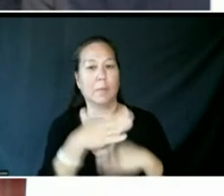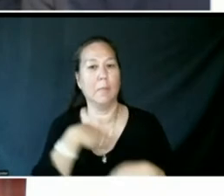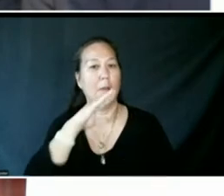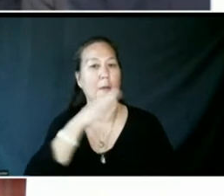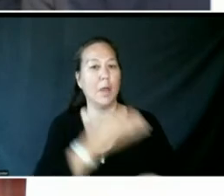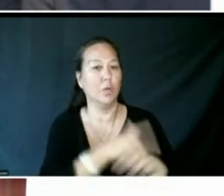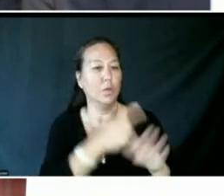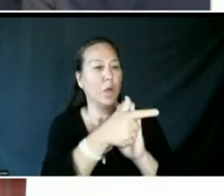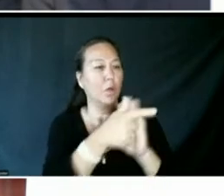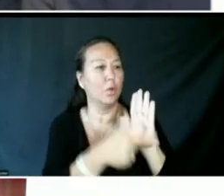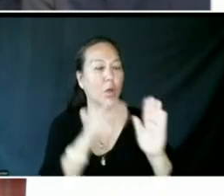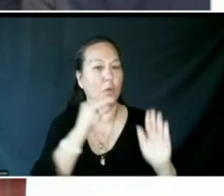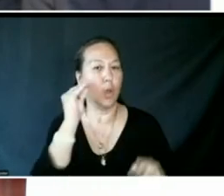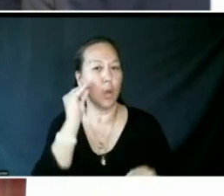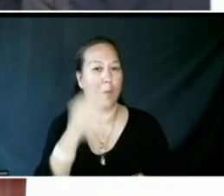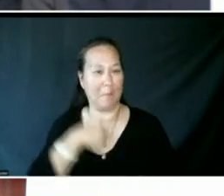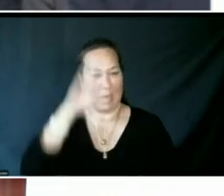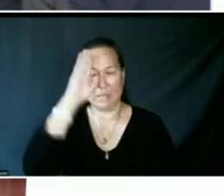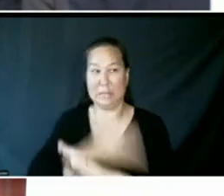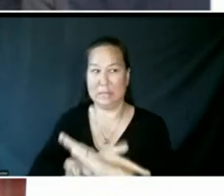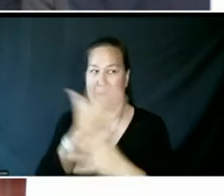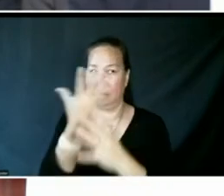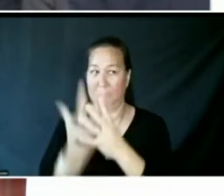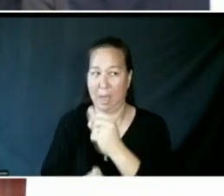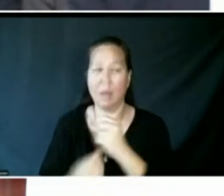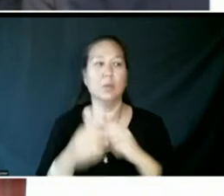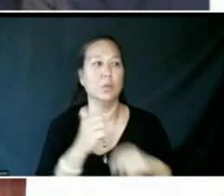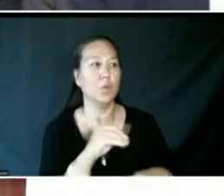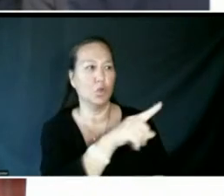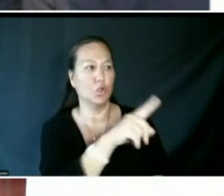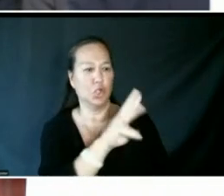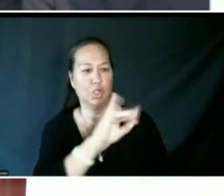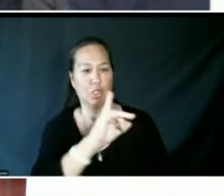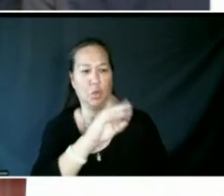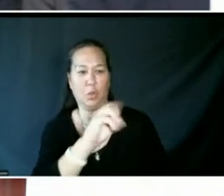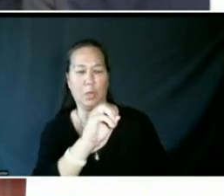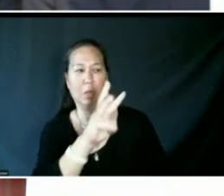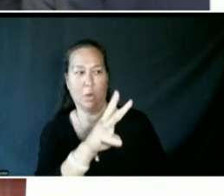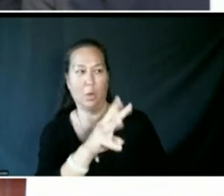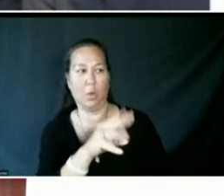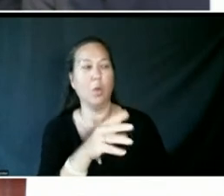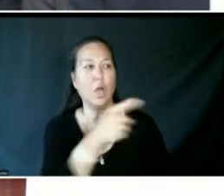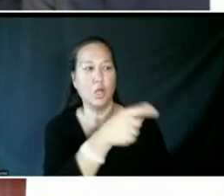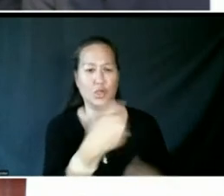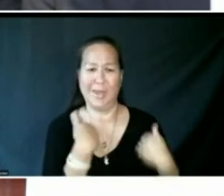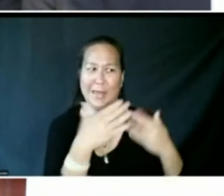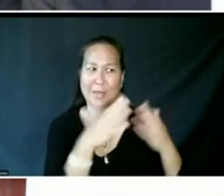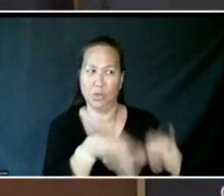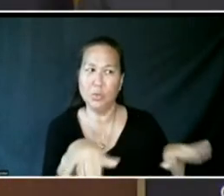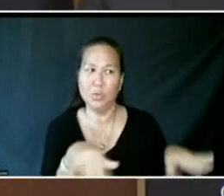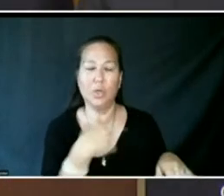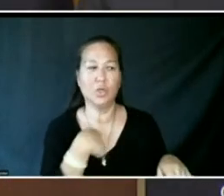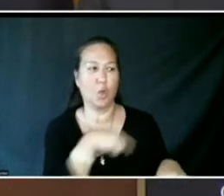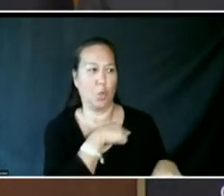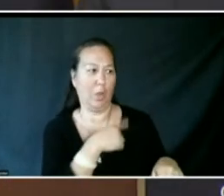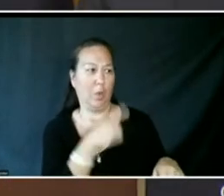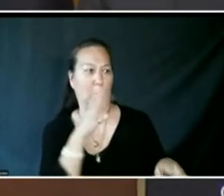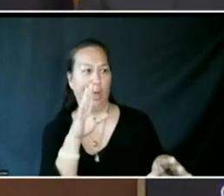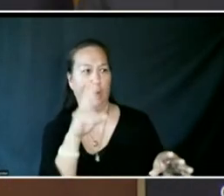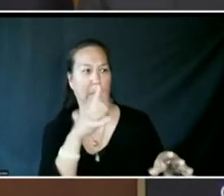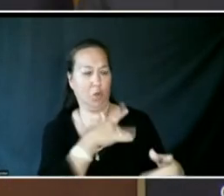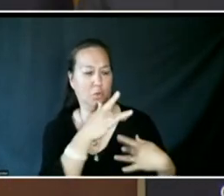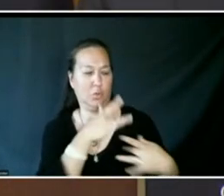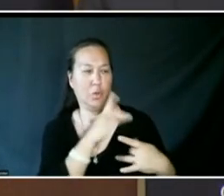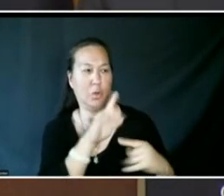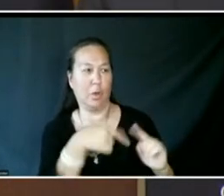widow, and has two kids, and so we're very concerned about her safety also. And Mr. Secretary, why didn't you just